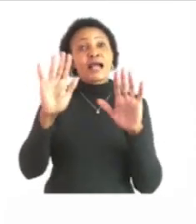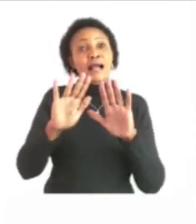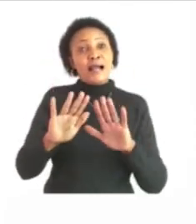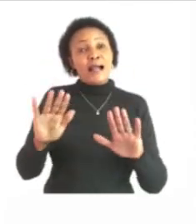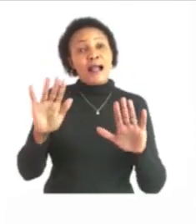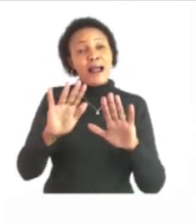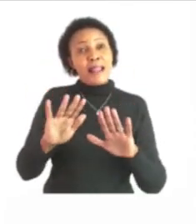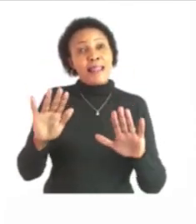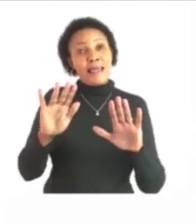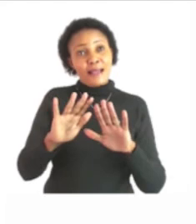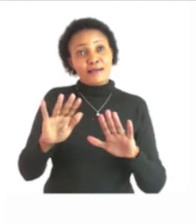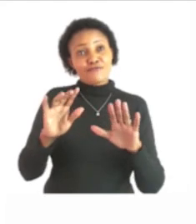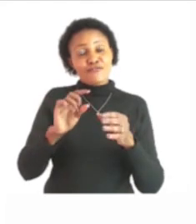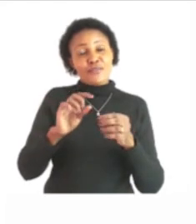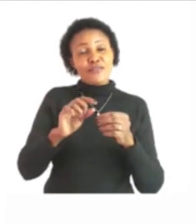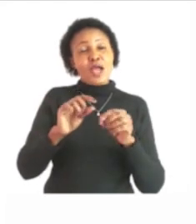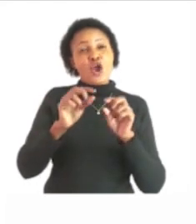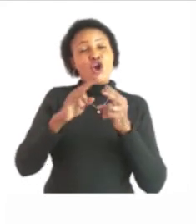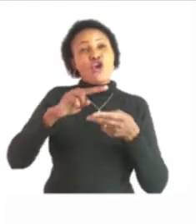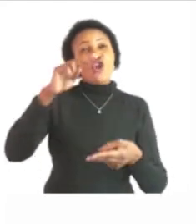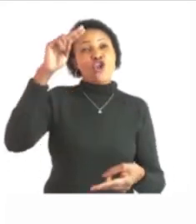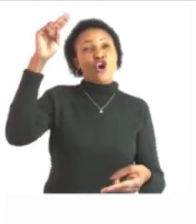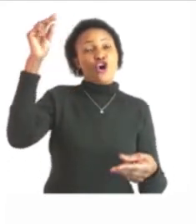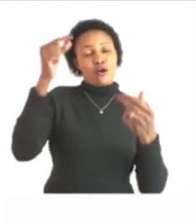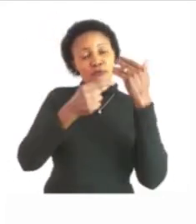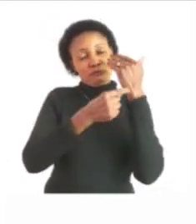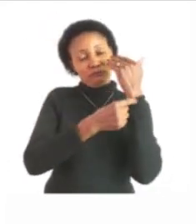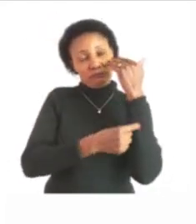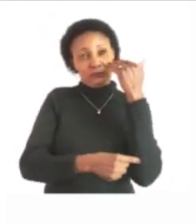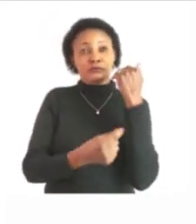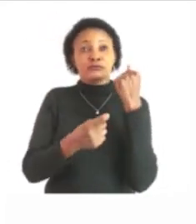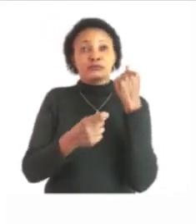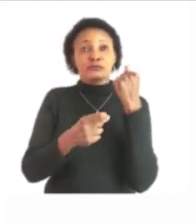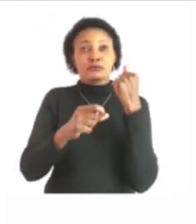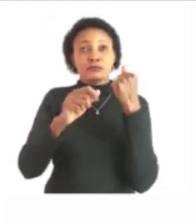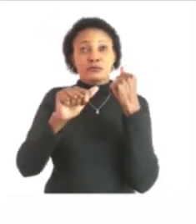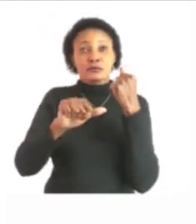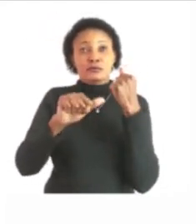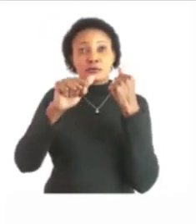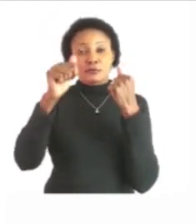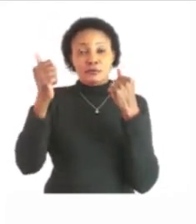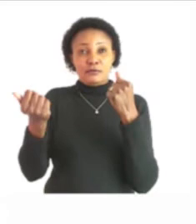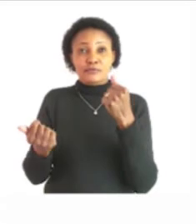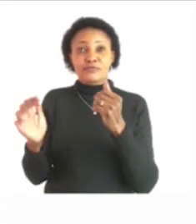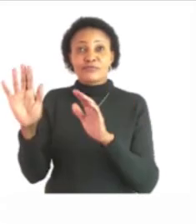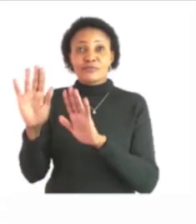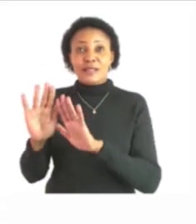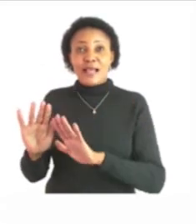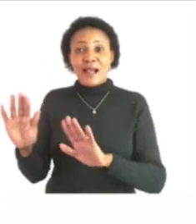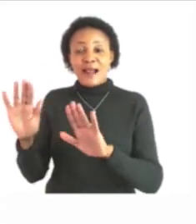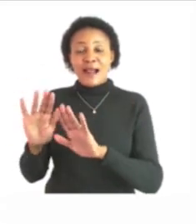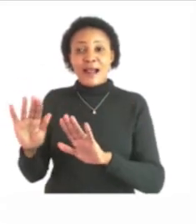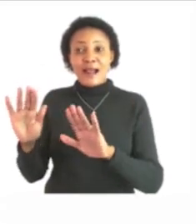the longest stem. We will do the next one in the next block. Color the shortest